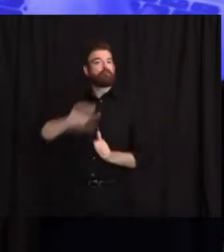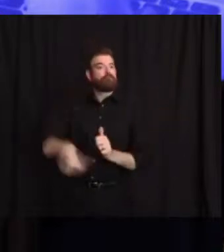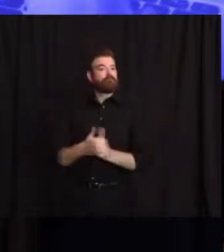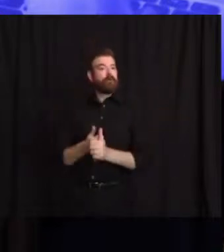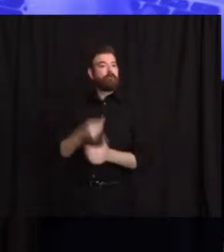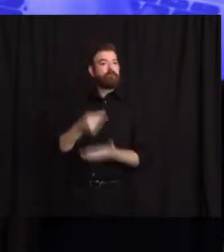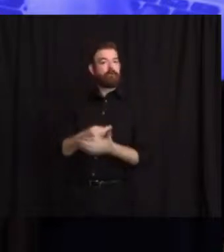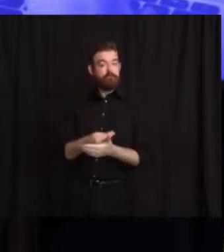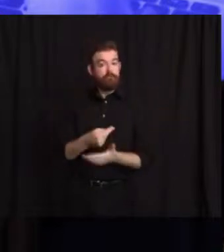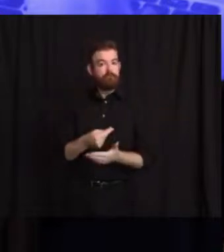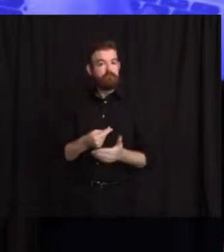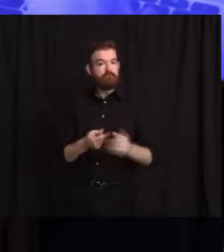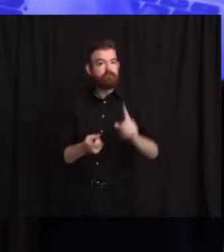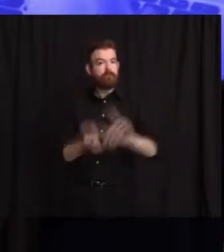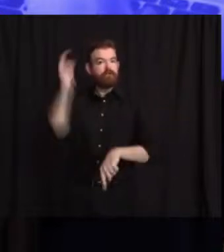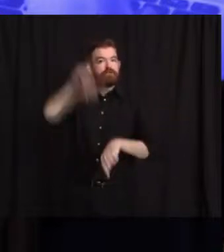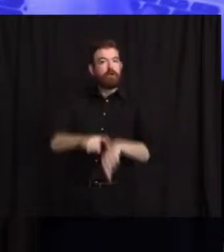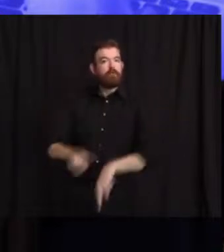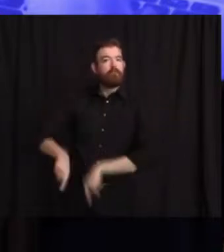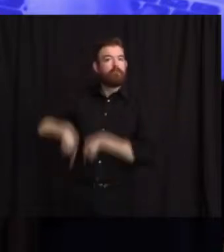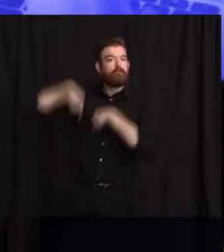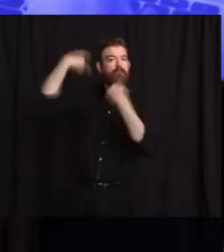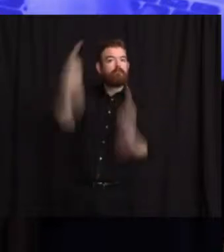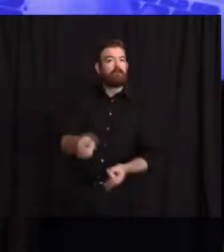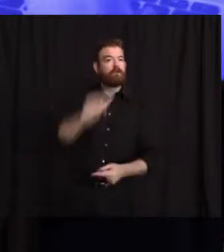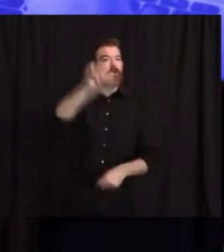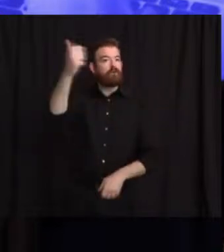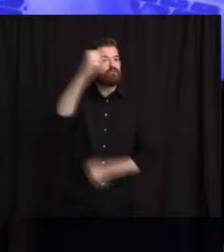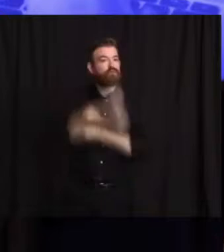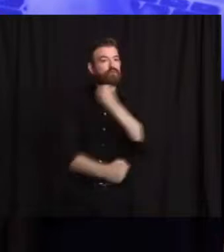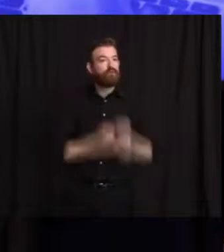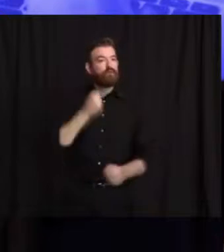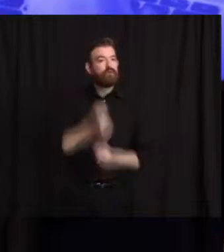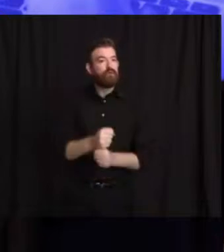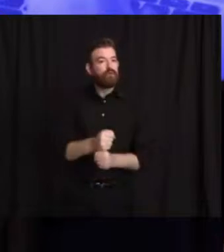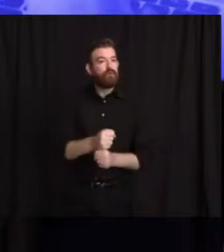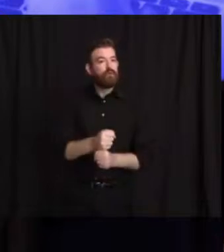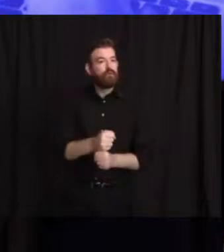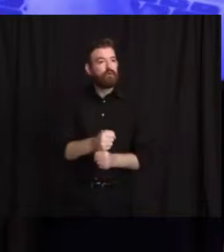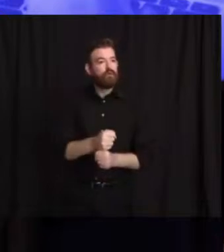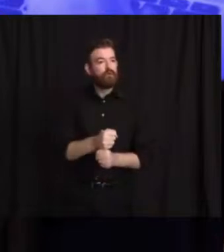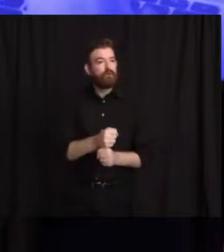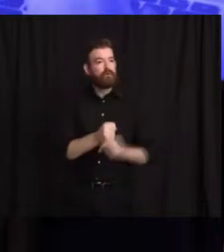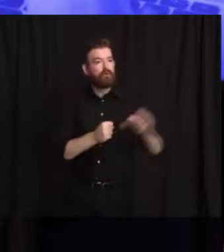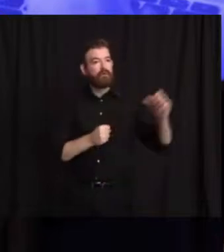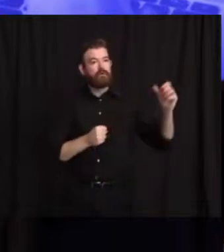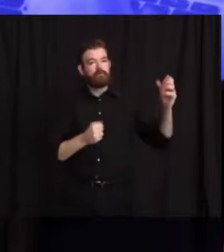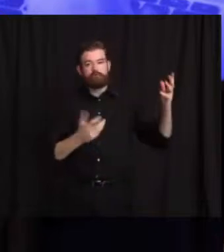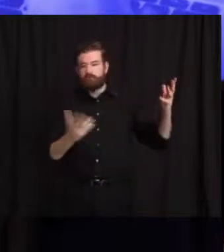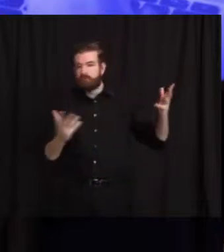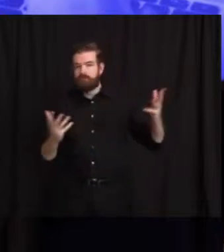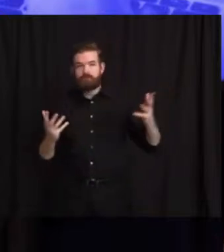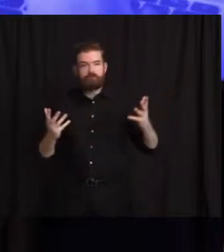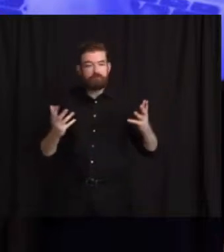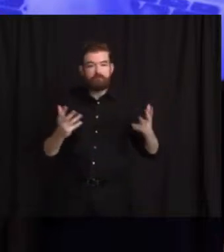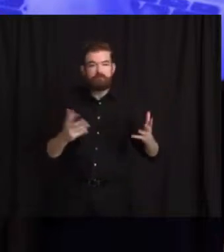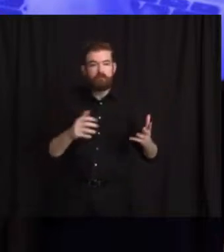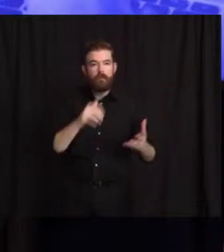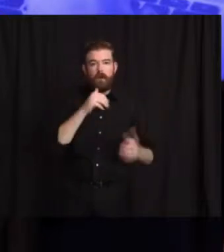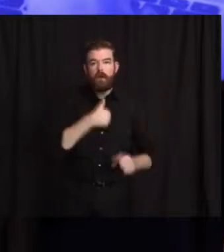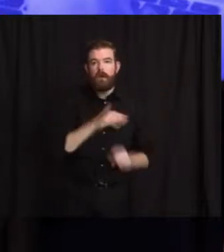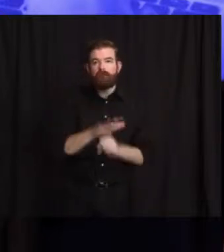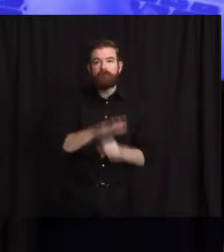we were making serious investments in areas that had been starved for resources, public education and New Jersey Transit chief among